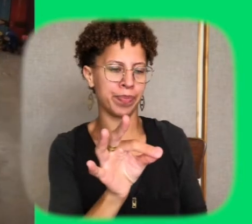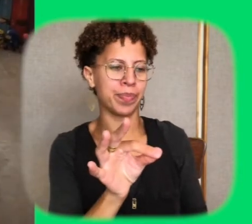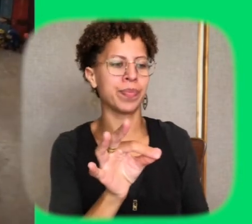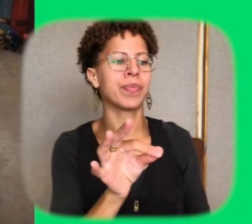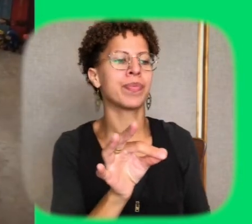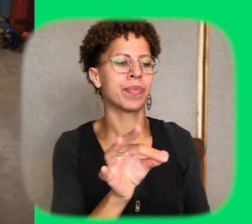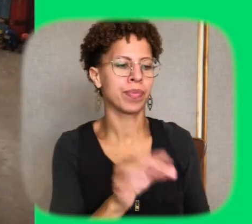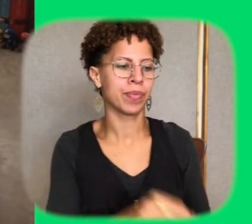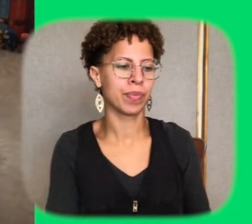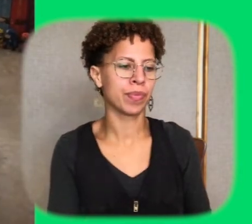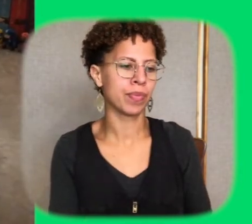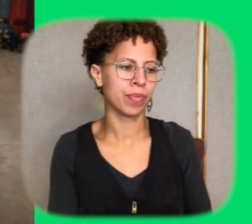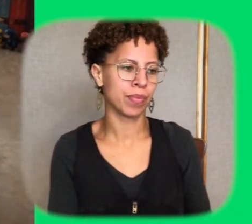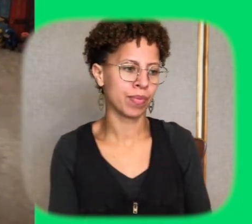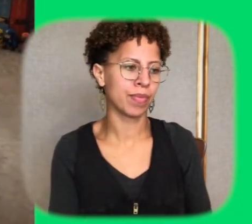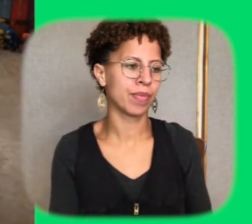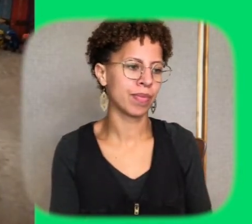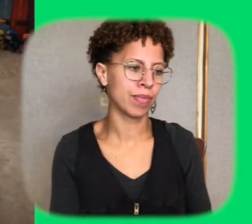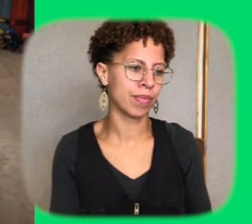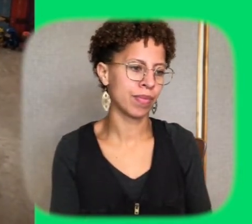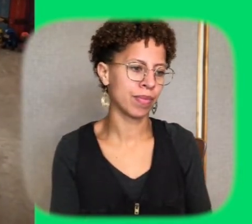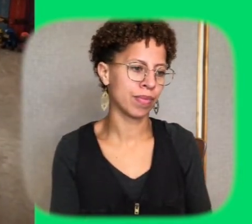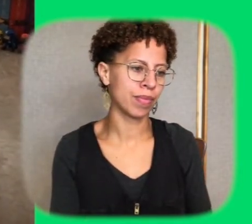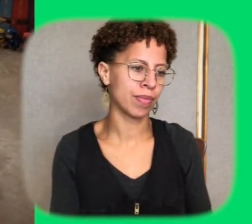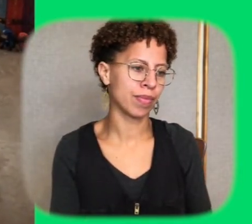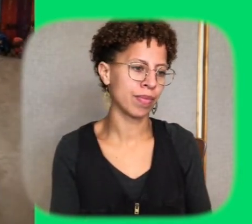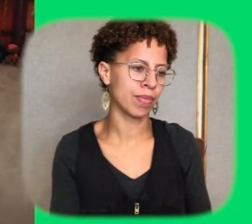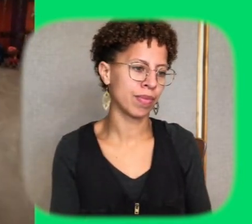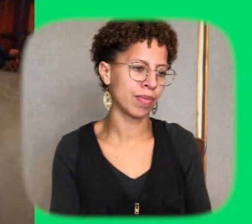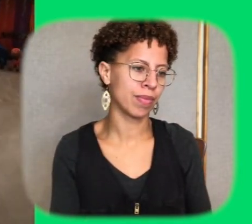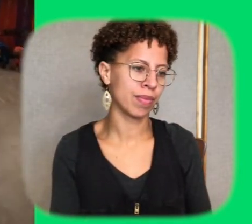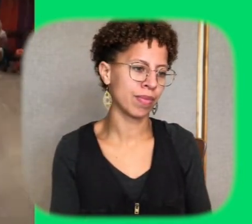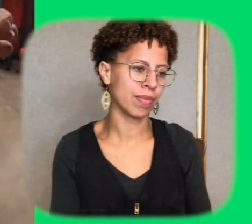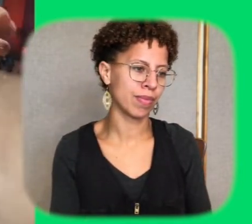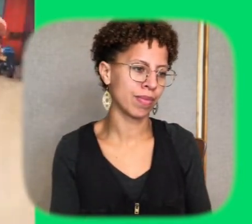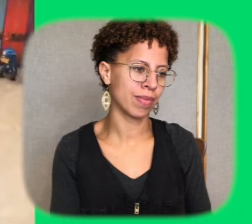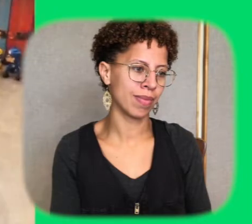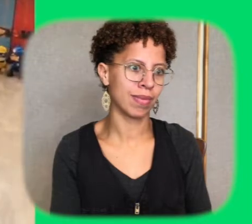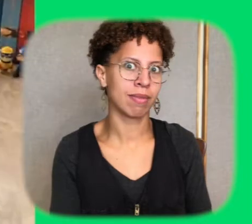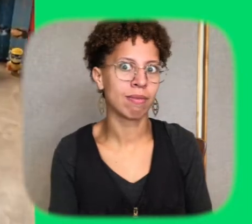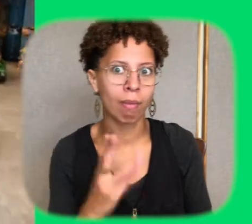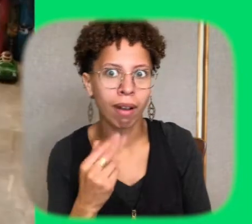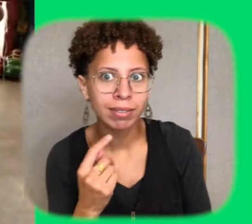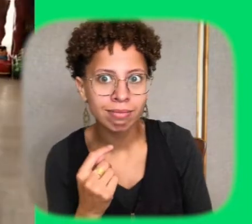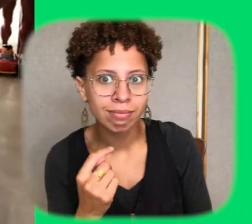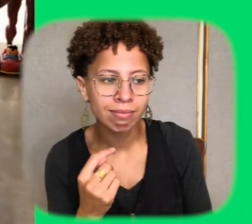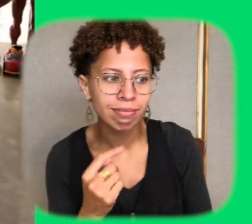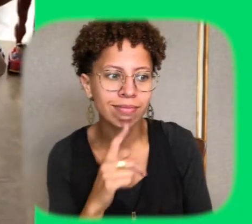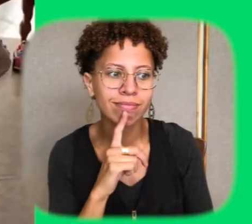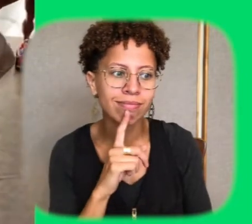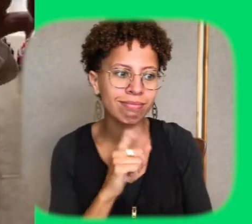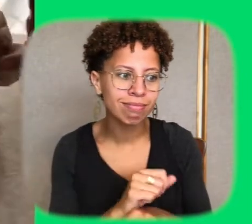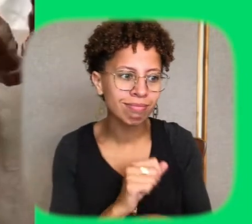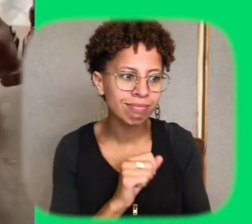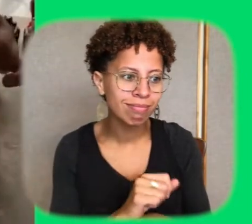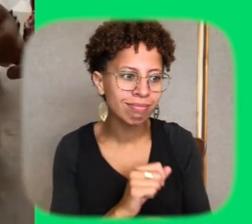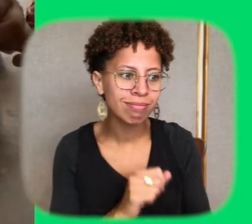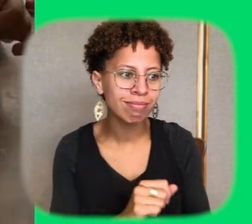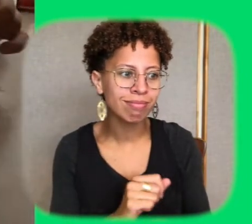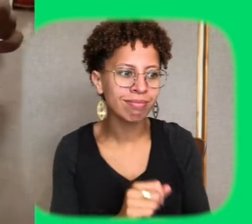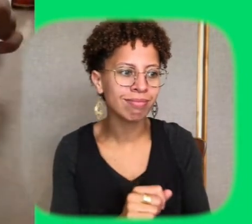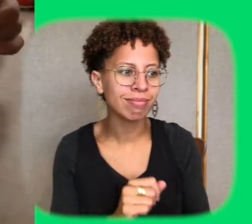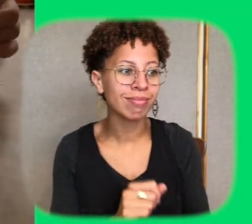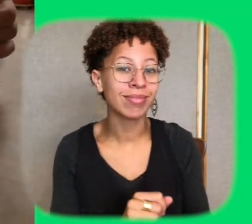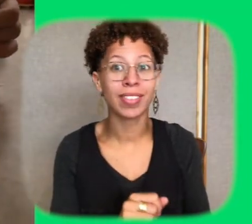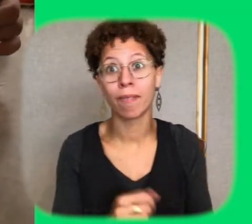you got. Go for it. What? Show me. I got a 4. No,